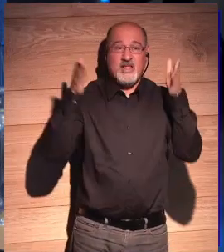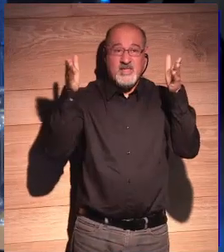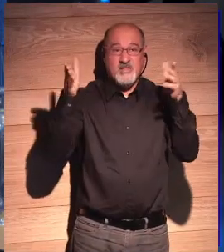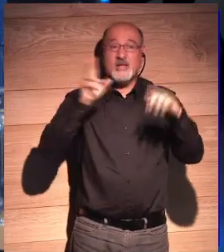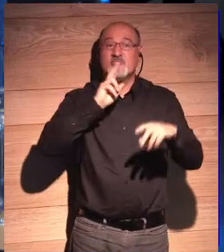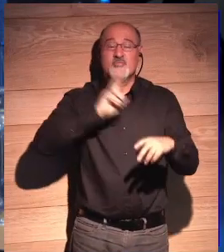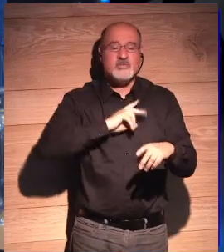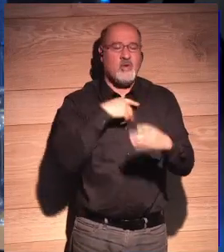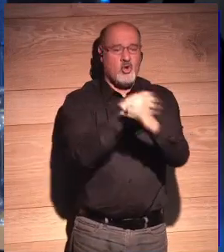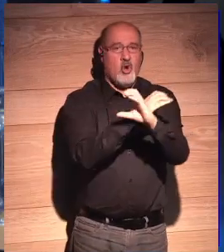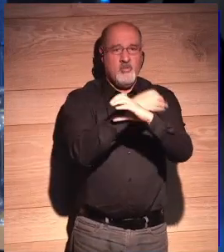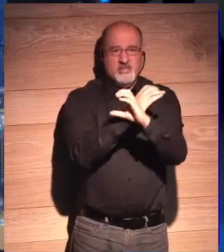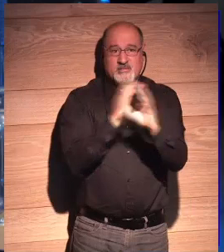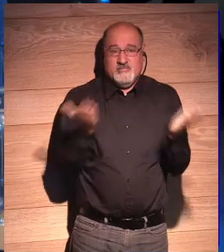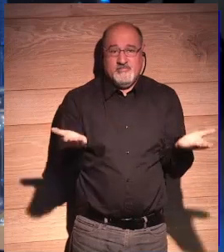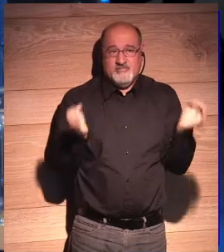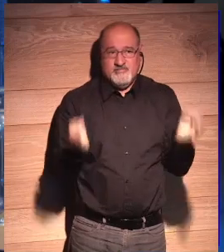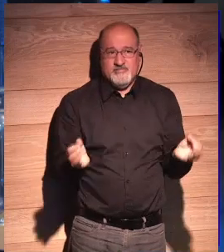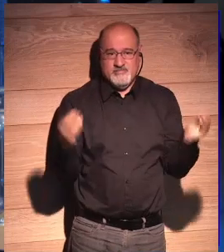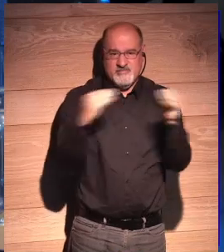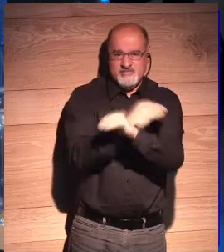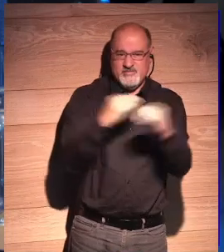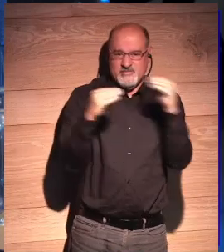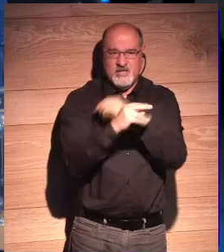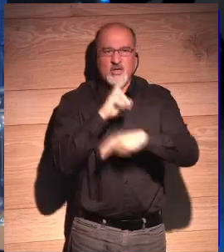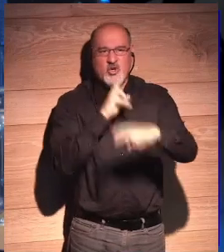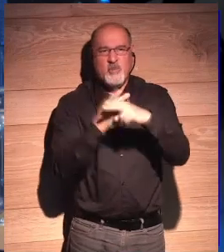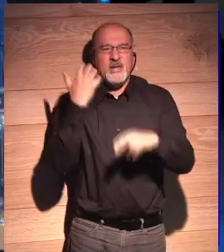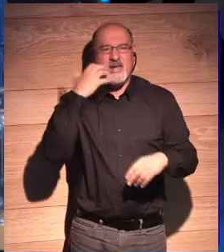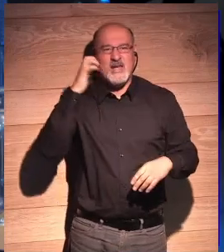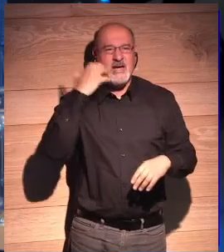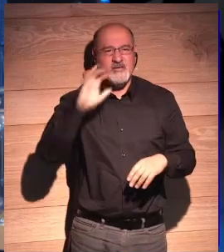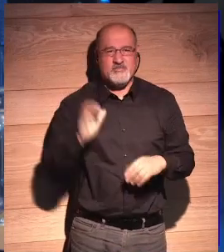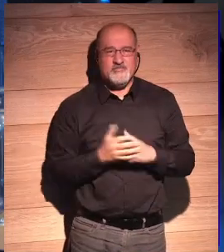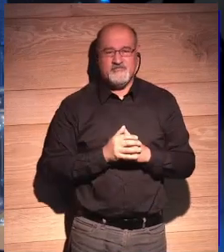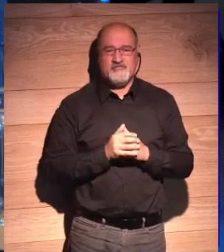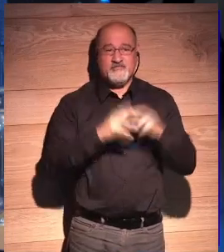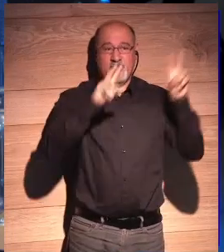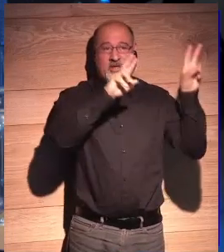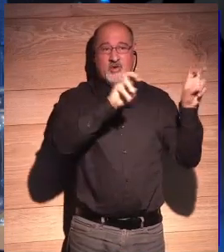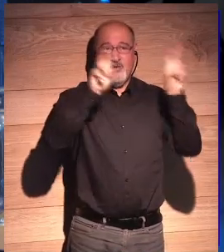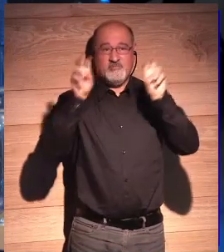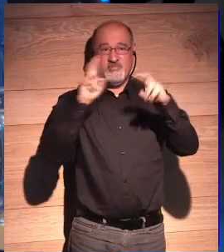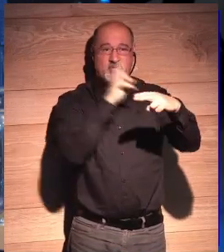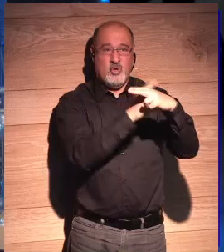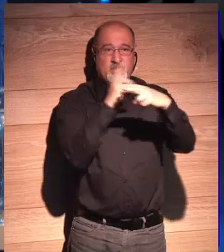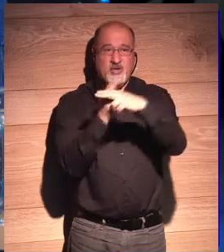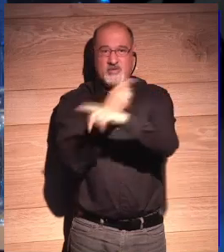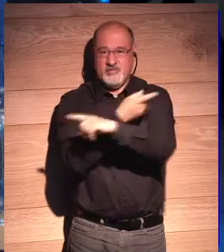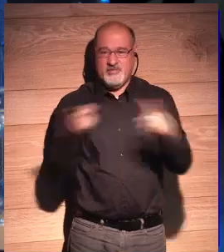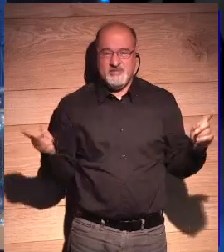weird name for chocolate milk or something, and I'm going to try this new product. It's called Sluggo or whatever. It's like, oh, it's just chocolate